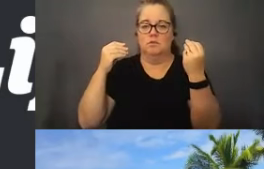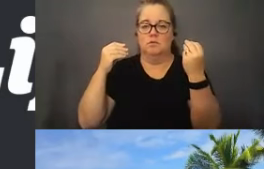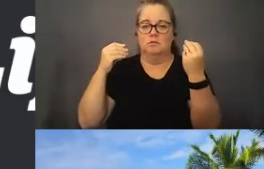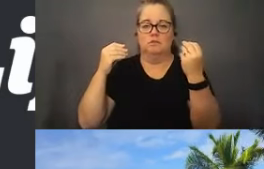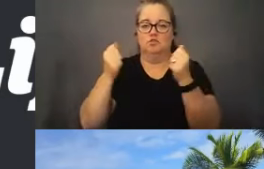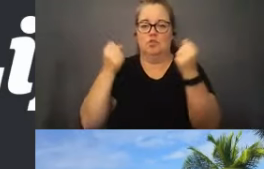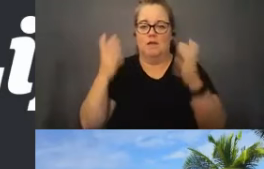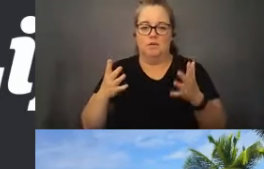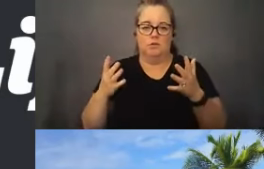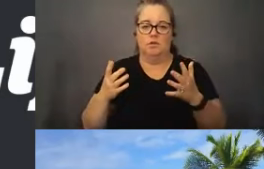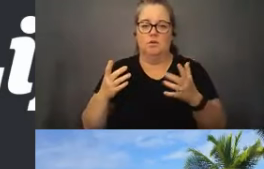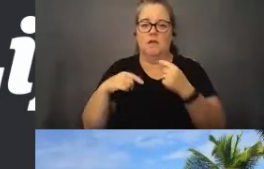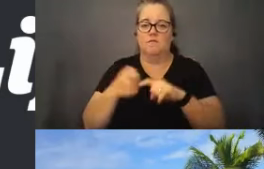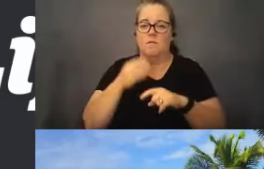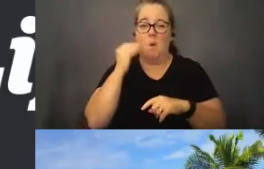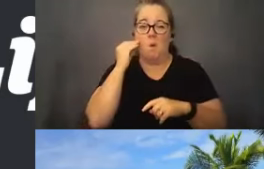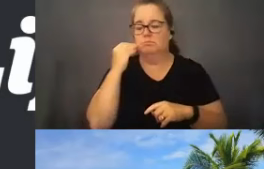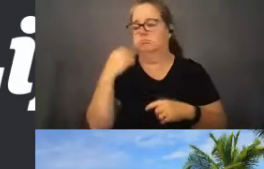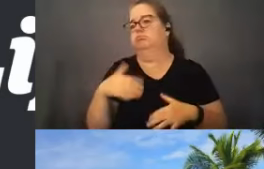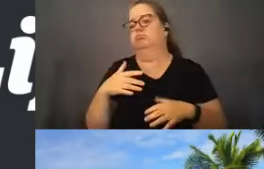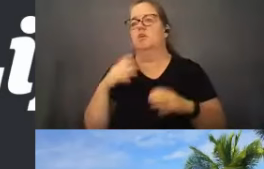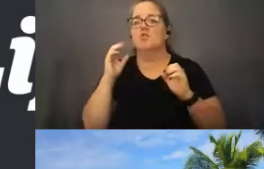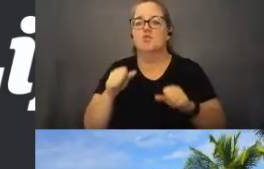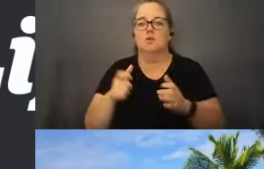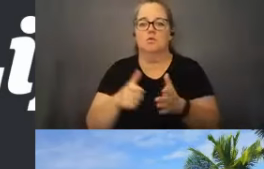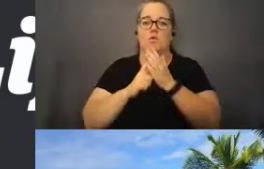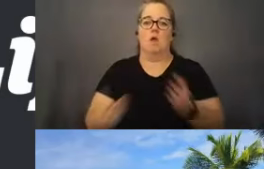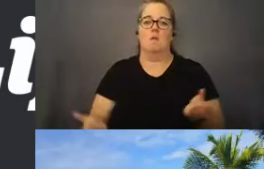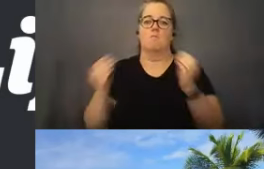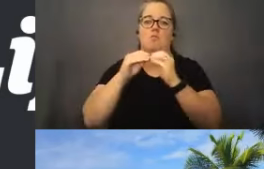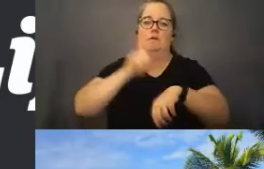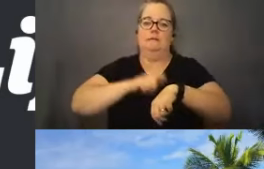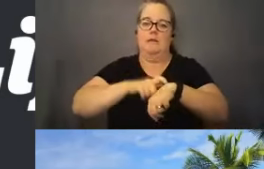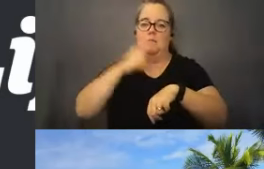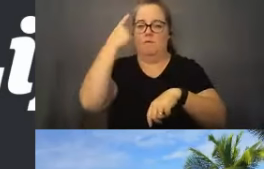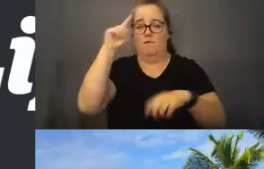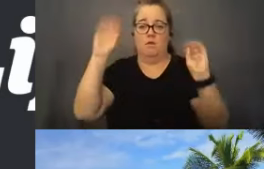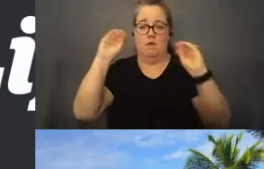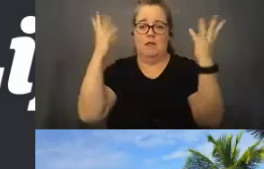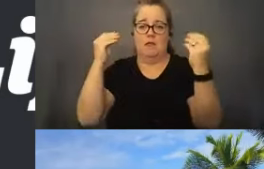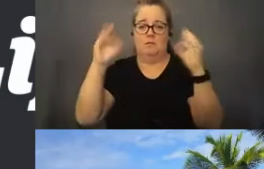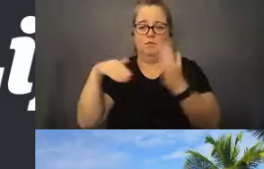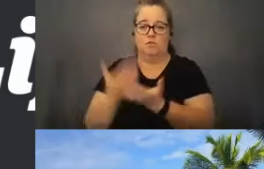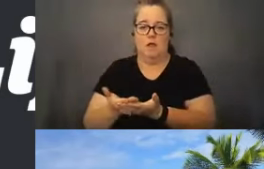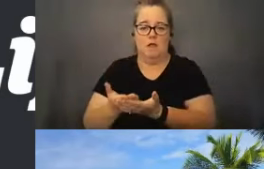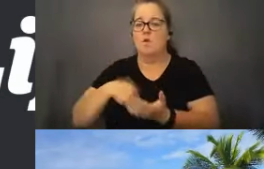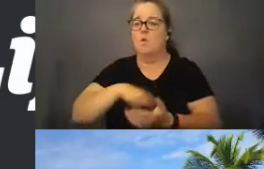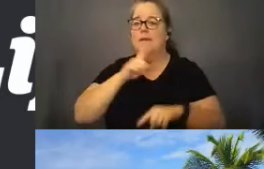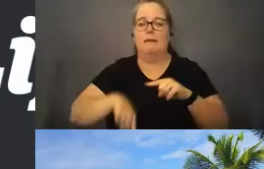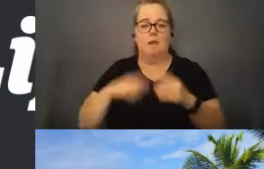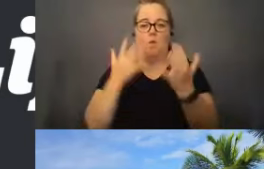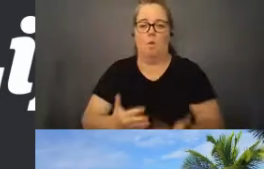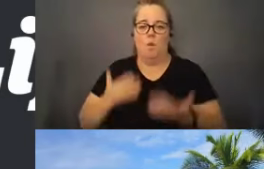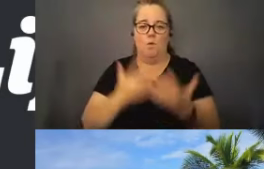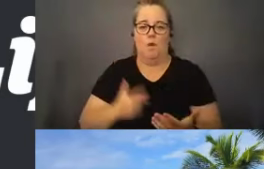5 and 6 minutes, that can definitely happen. So we can't just sit and wait for the